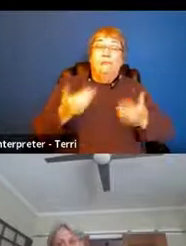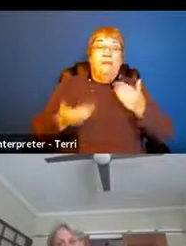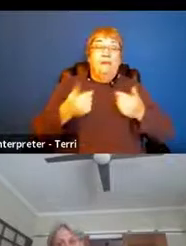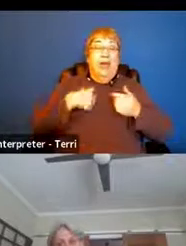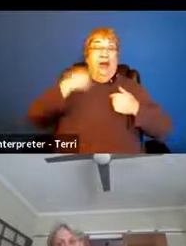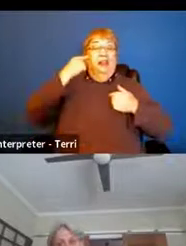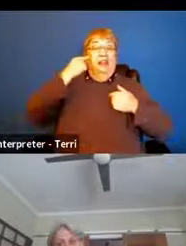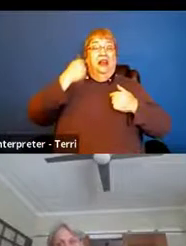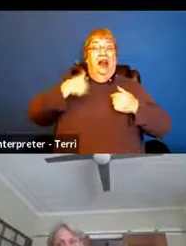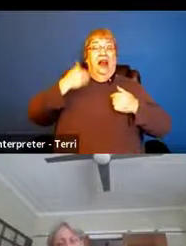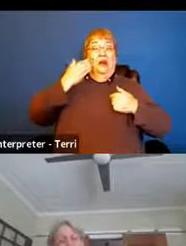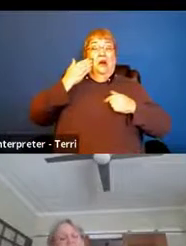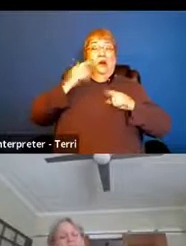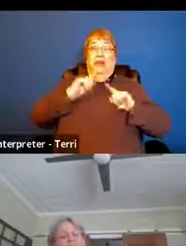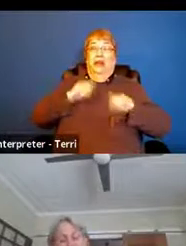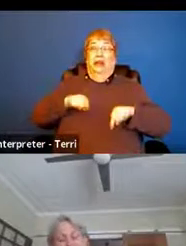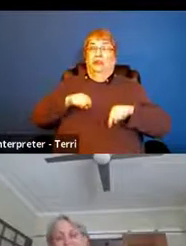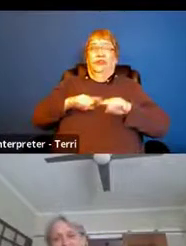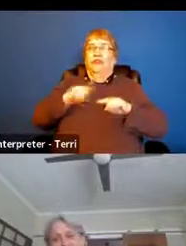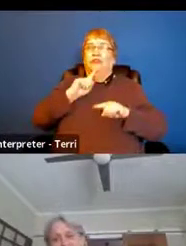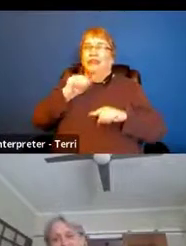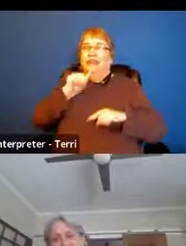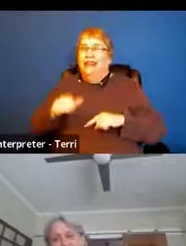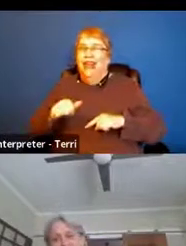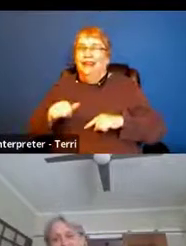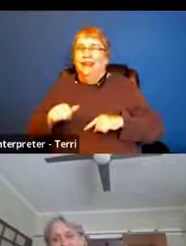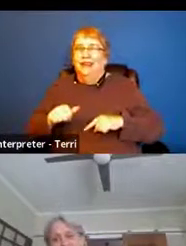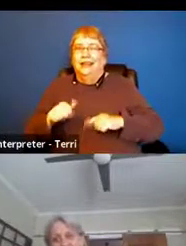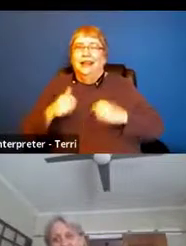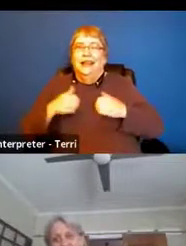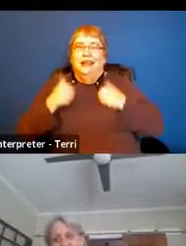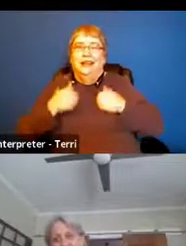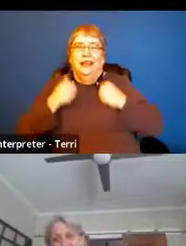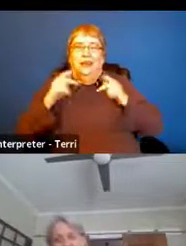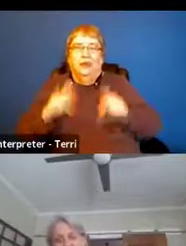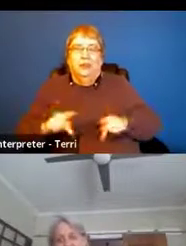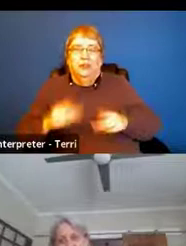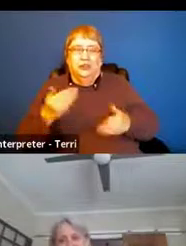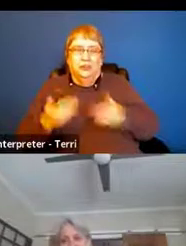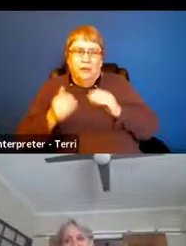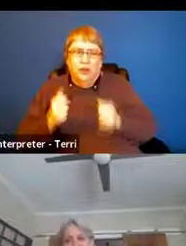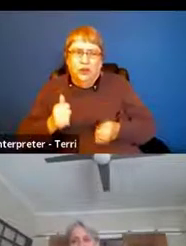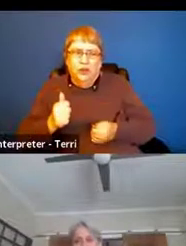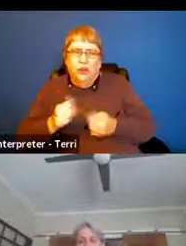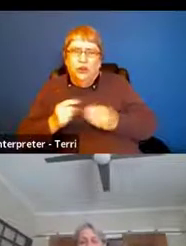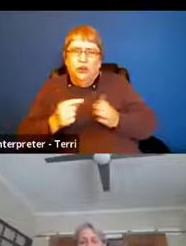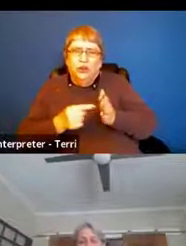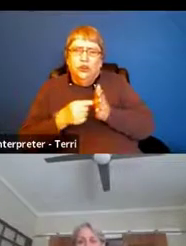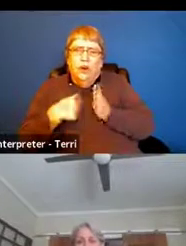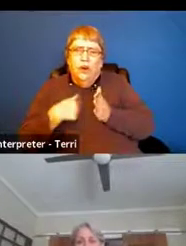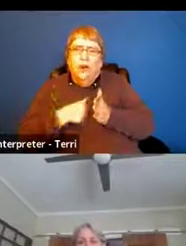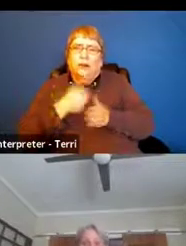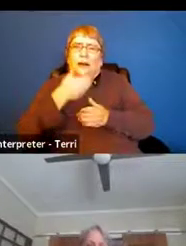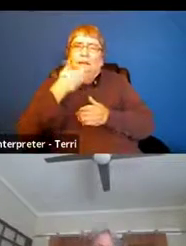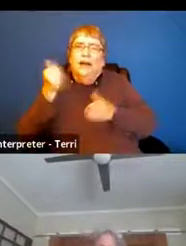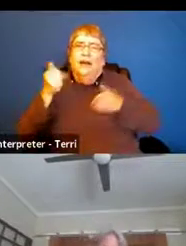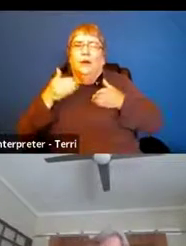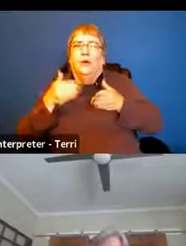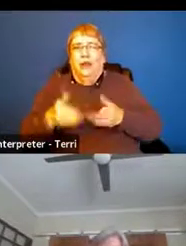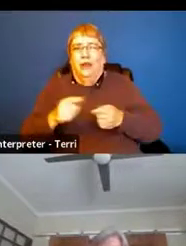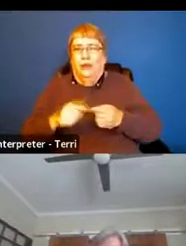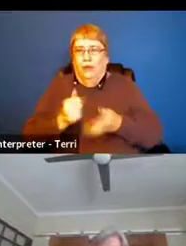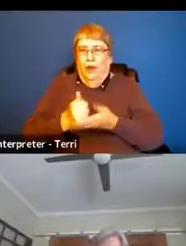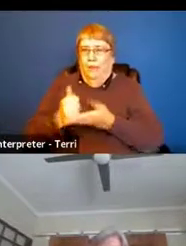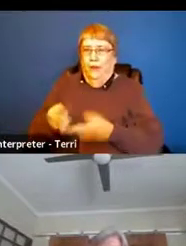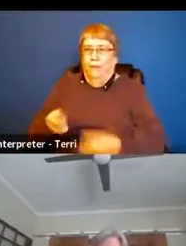answer and it might be different, right? The young person in our lives might be able to show us a better path to helping them than we might've even thought of ourselves.